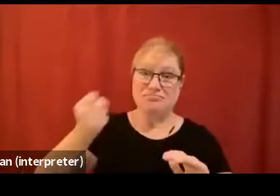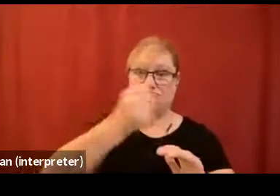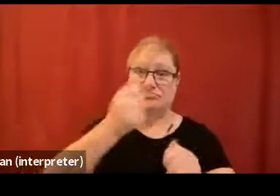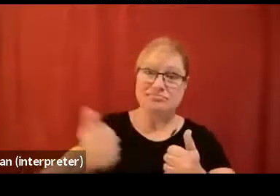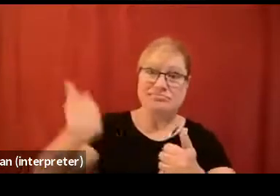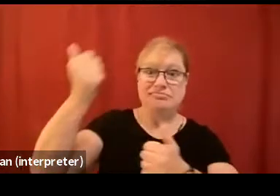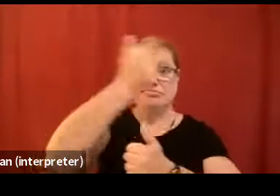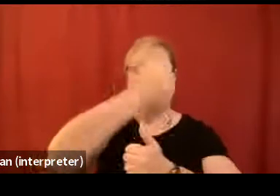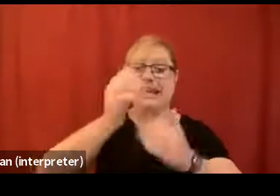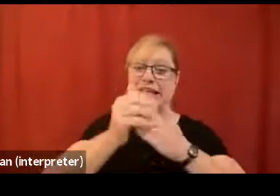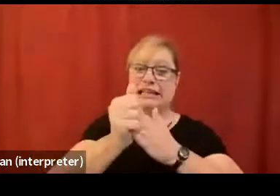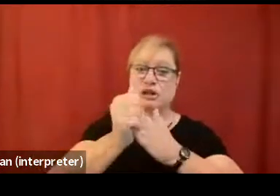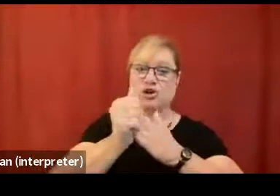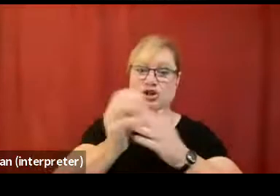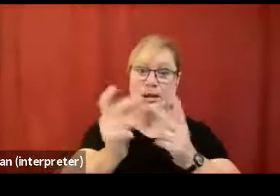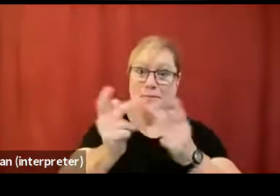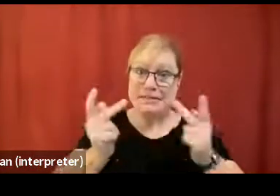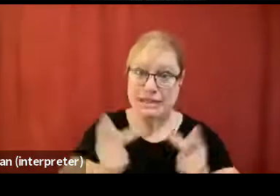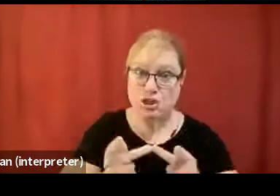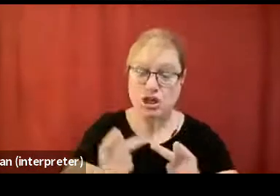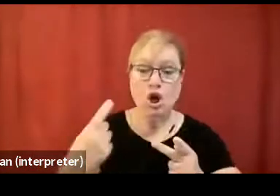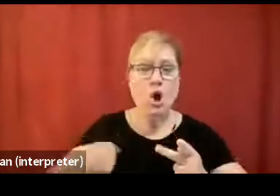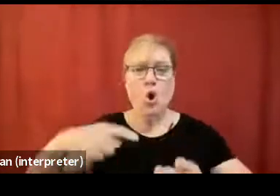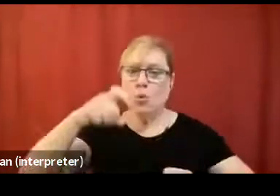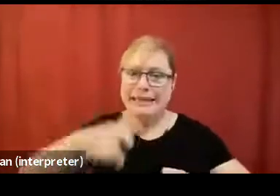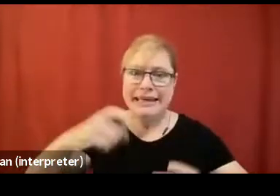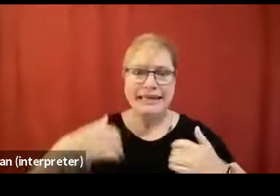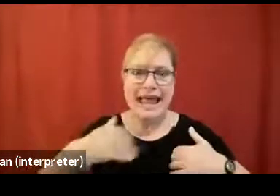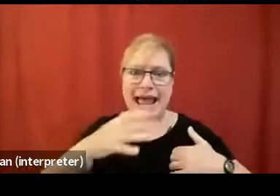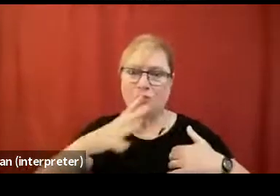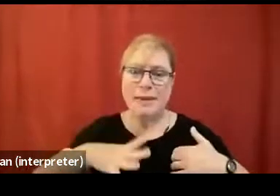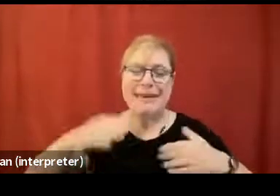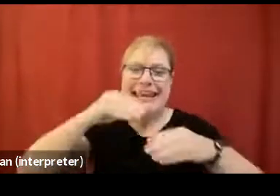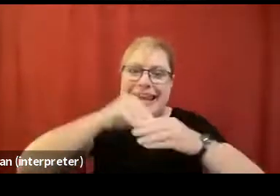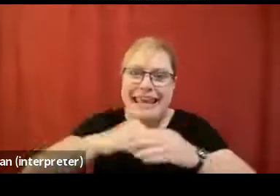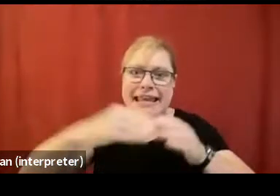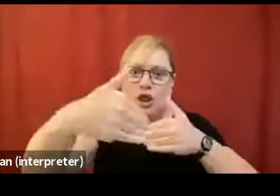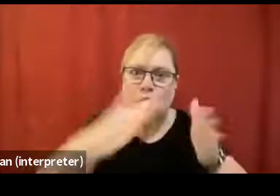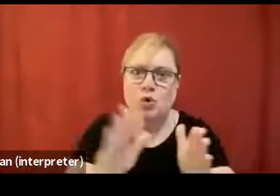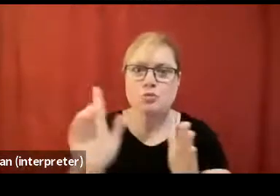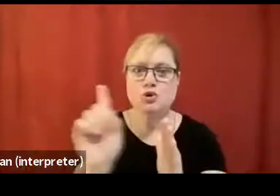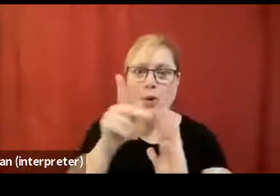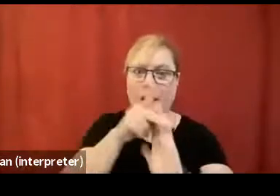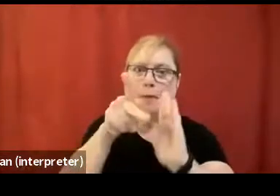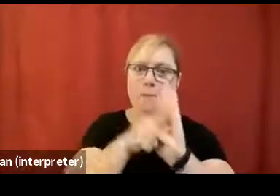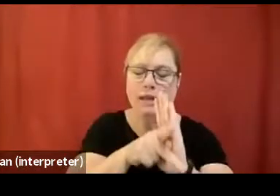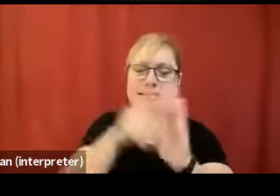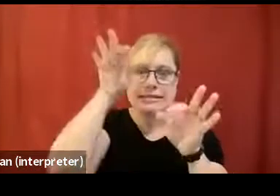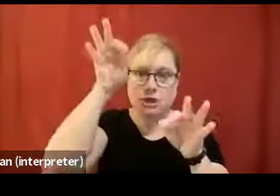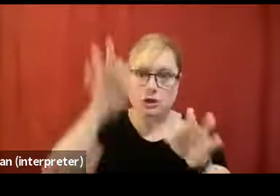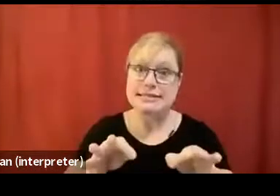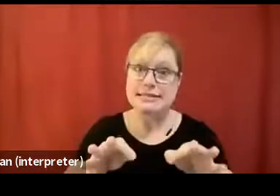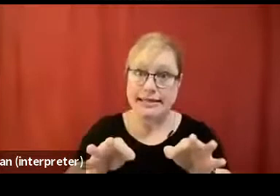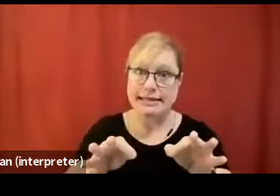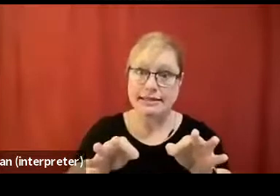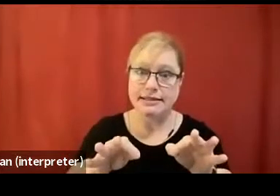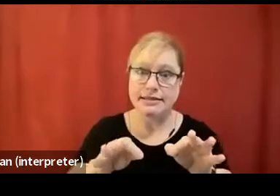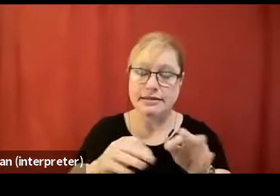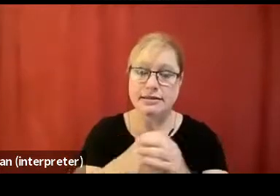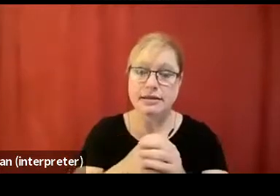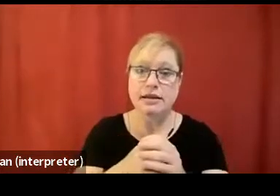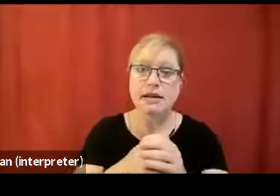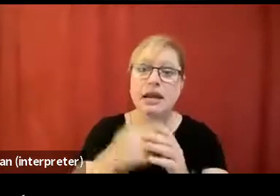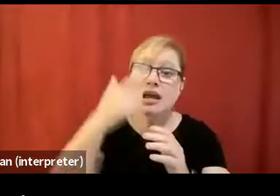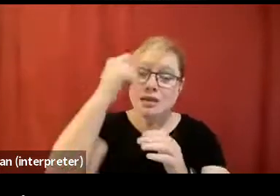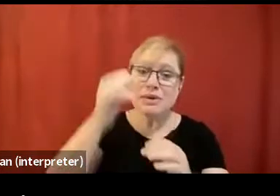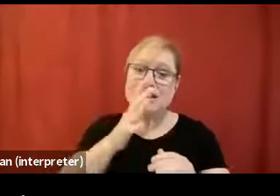the conversations, at the tables, in the room, you know, where policies are being determined, because they do